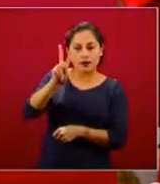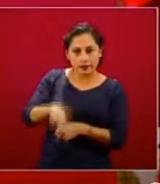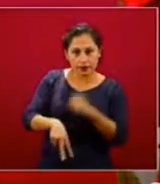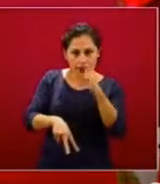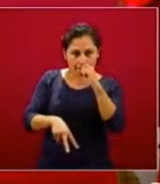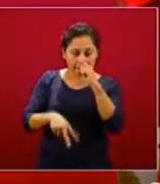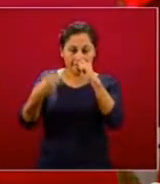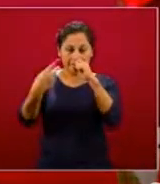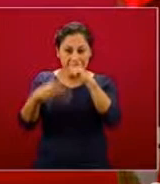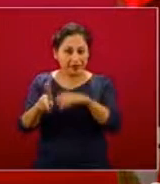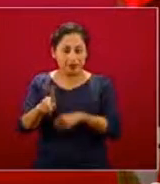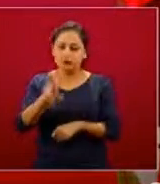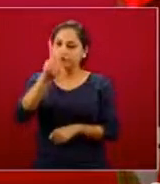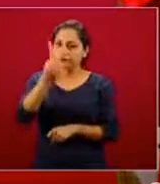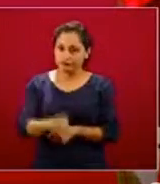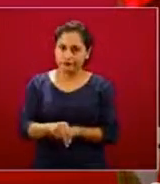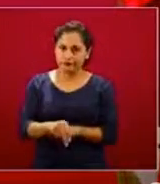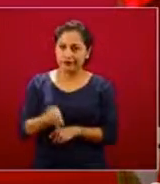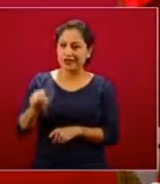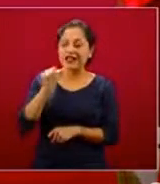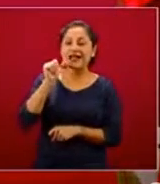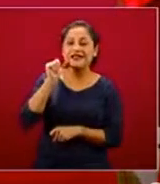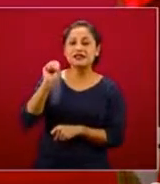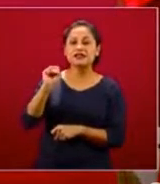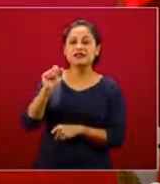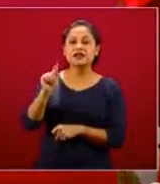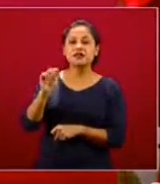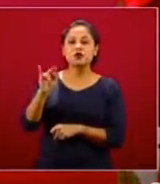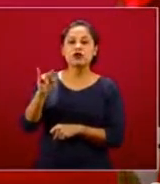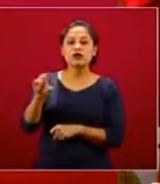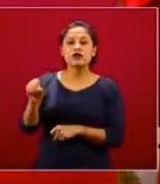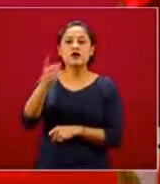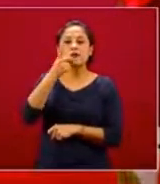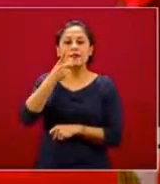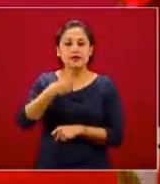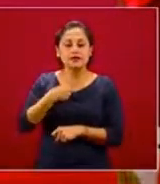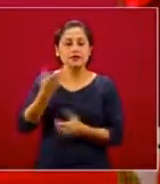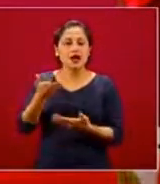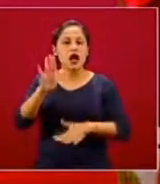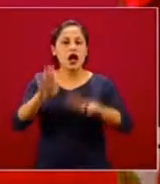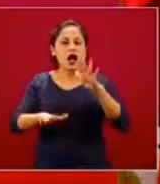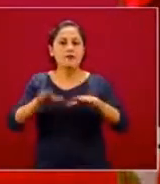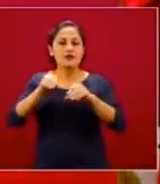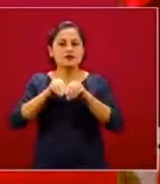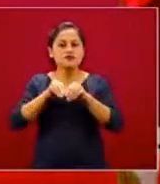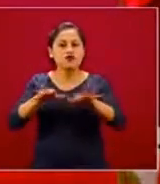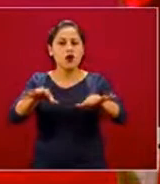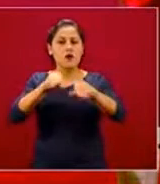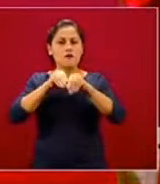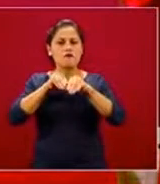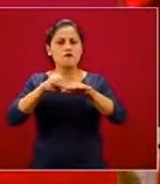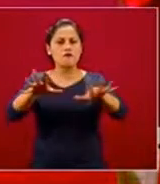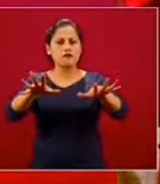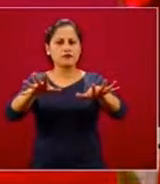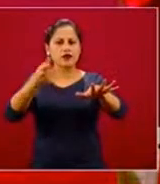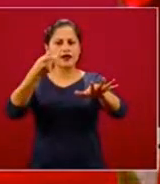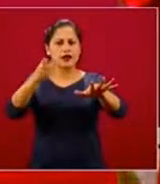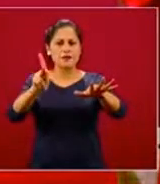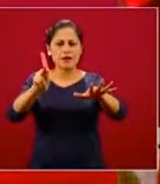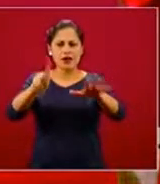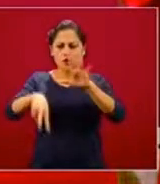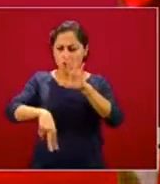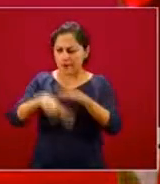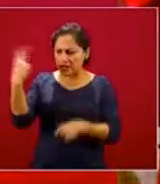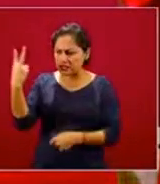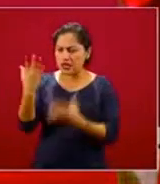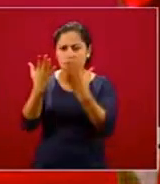Yesterday, Saturnino Reyes asked a question, and we talked about this. So if all this information that we're giving, if it's